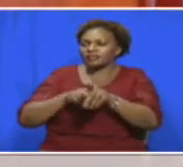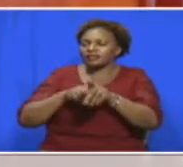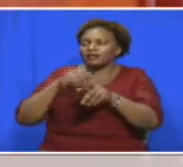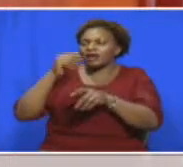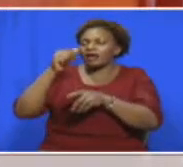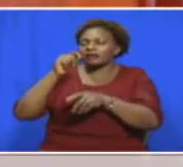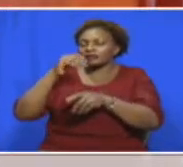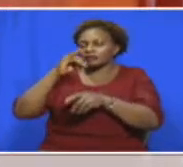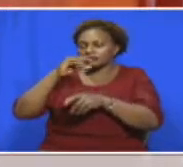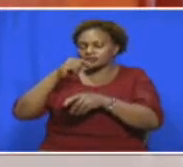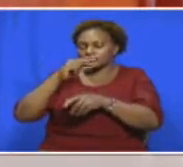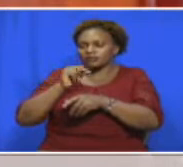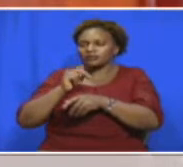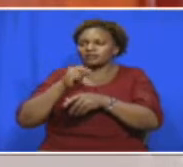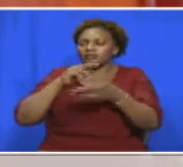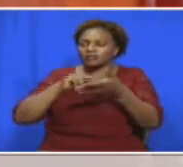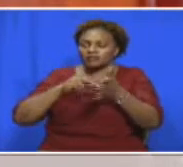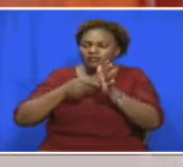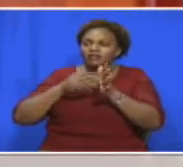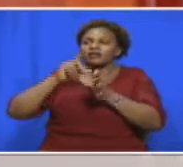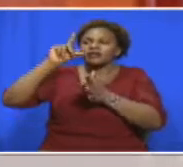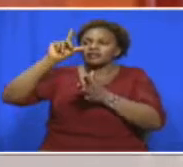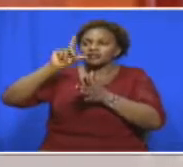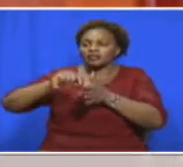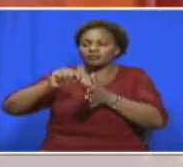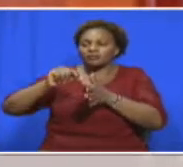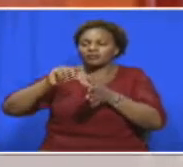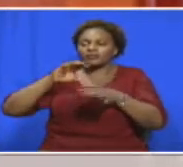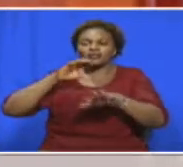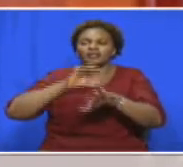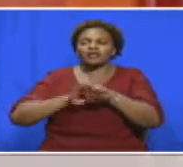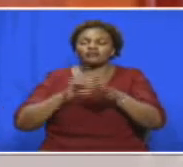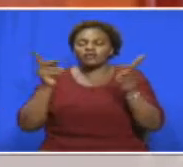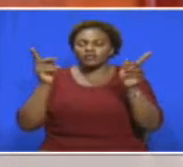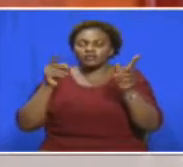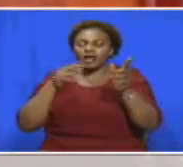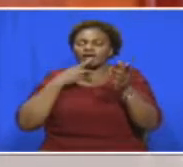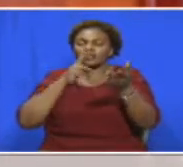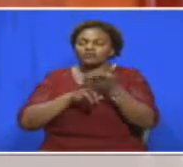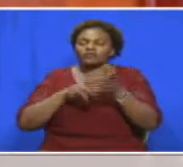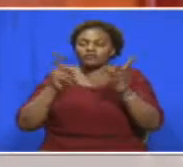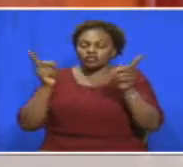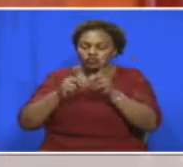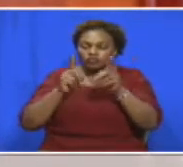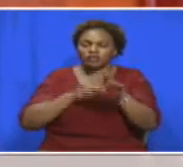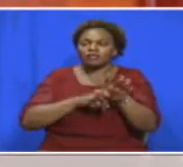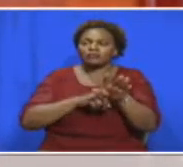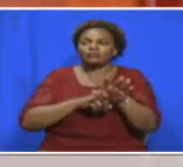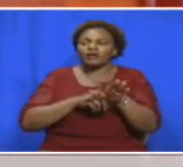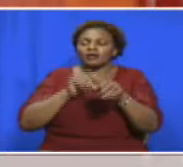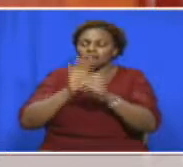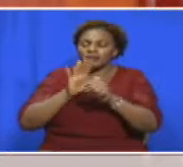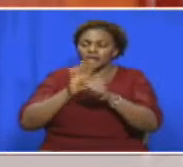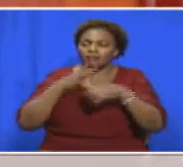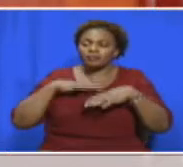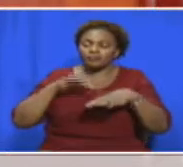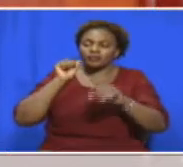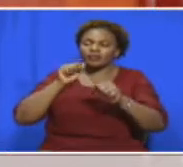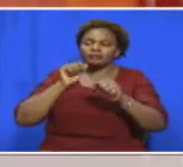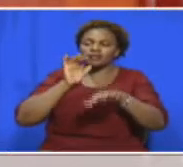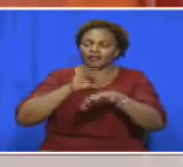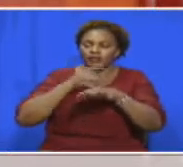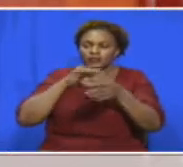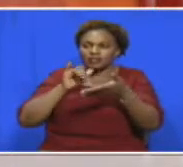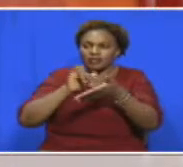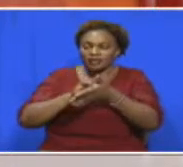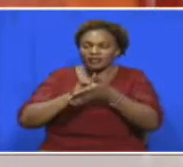test, which is cheap and you can get results within a short time and you can test a large number of people. So antigen